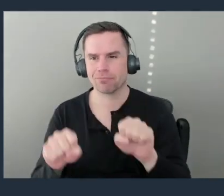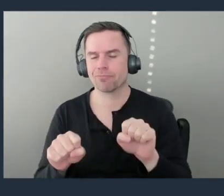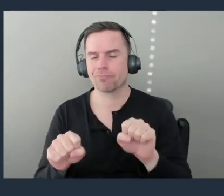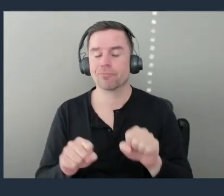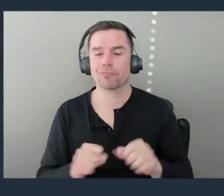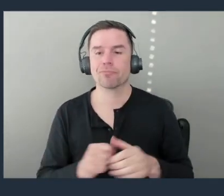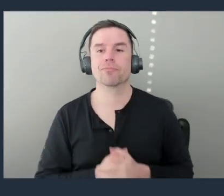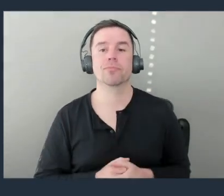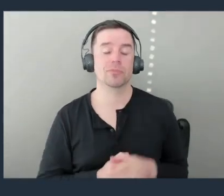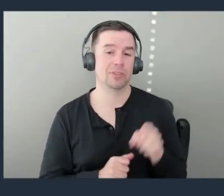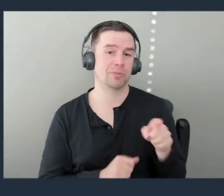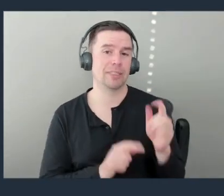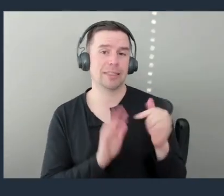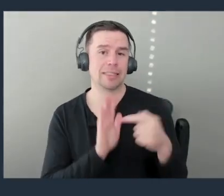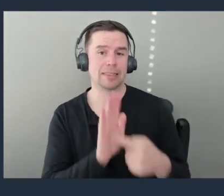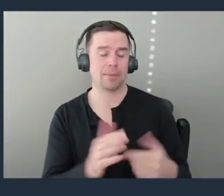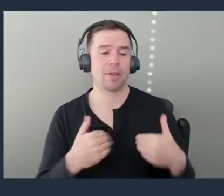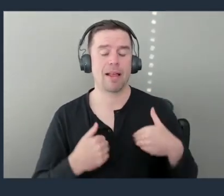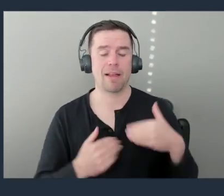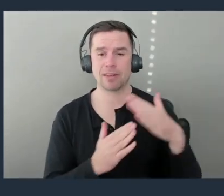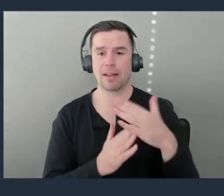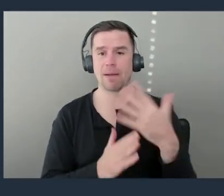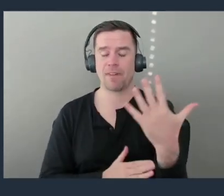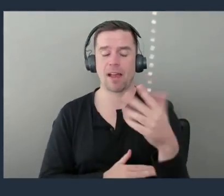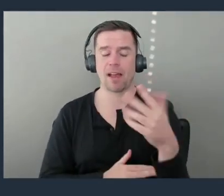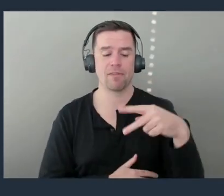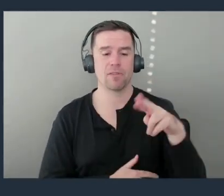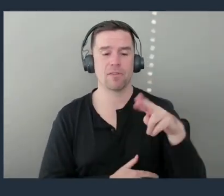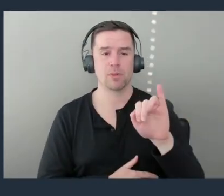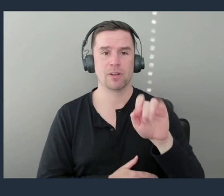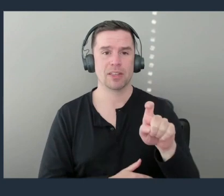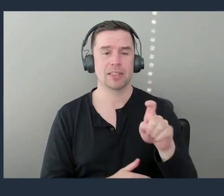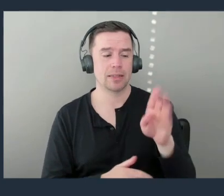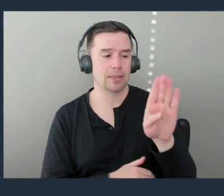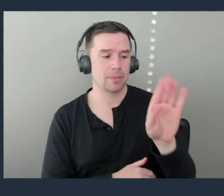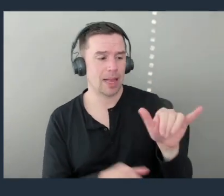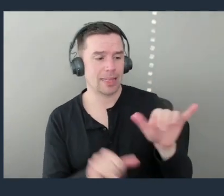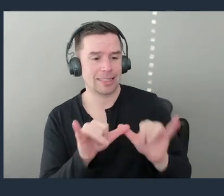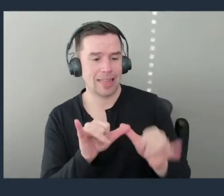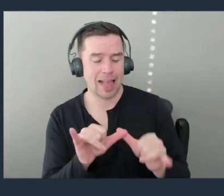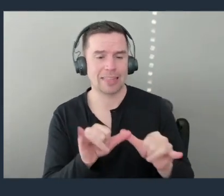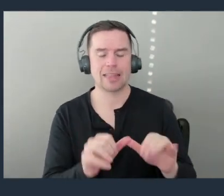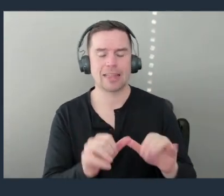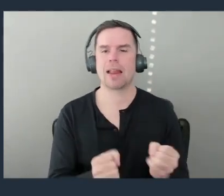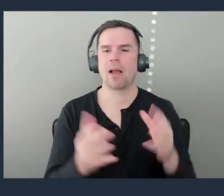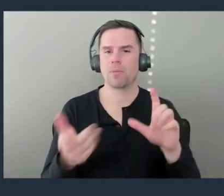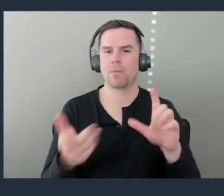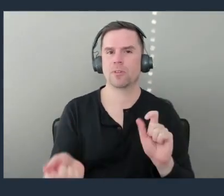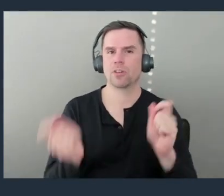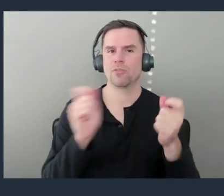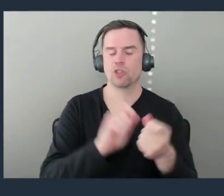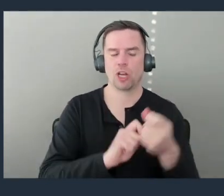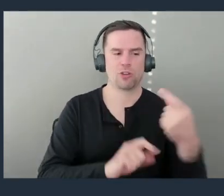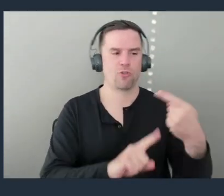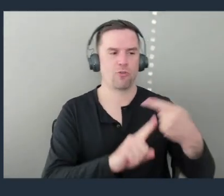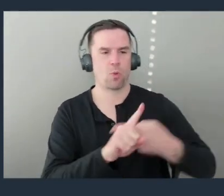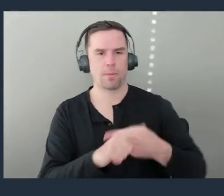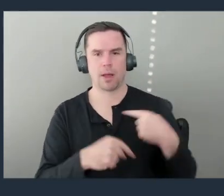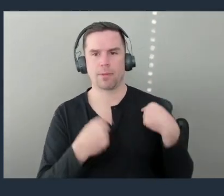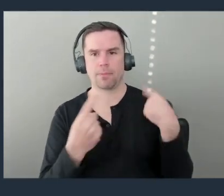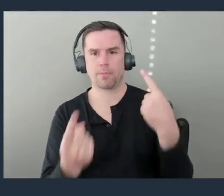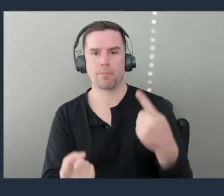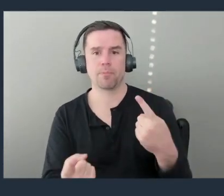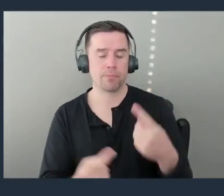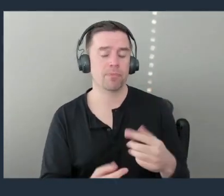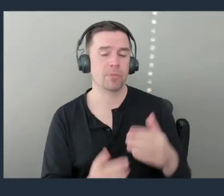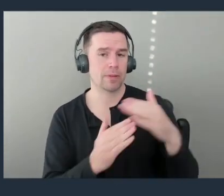have the top 5 prefixes by size and their rate of change over the last month. As we can see, the top 2